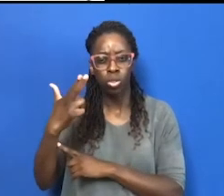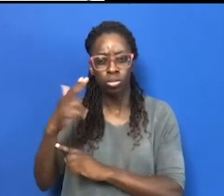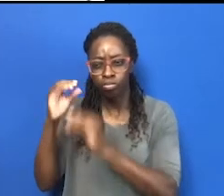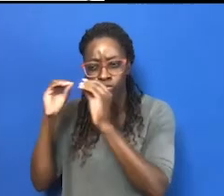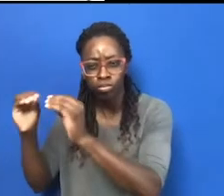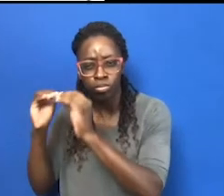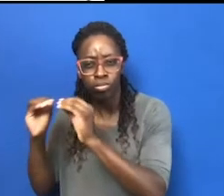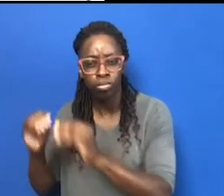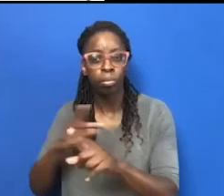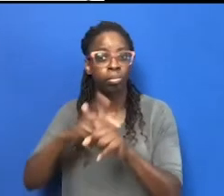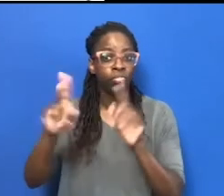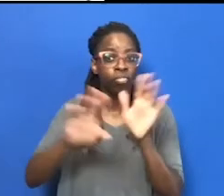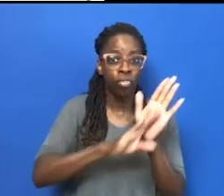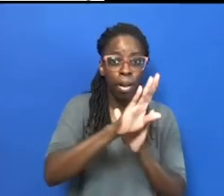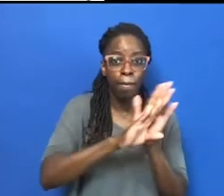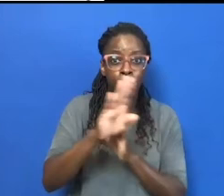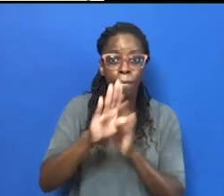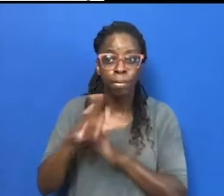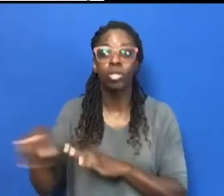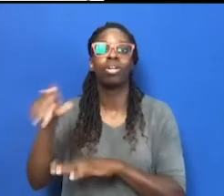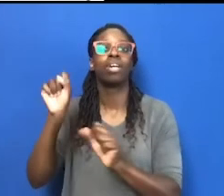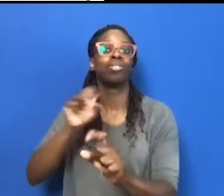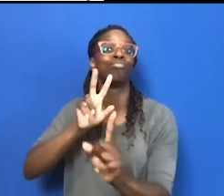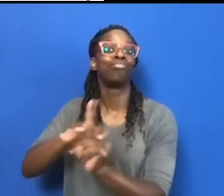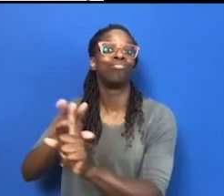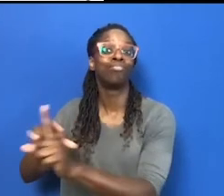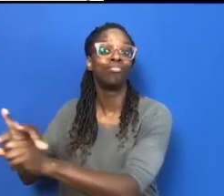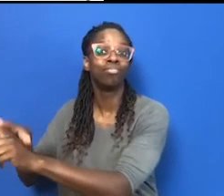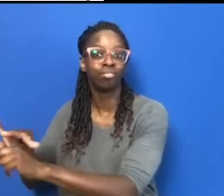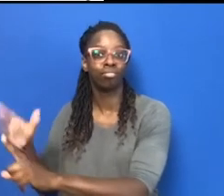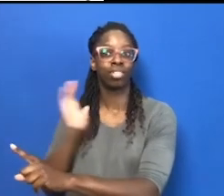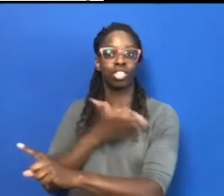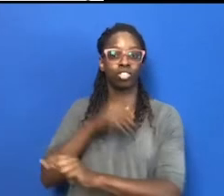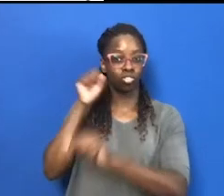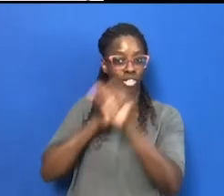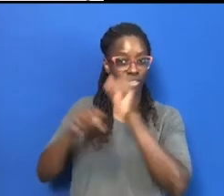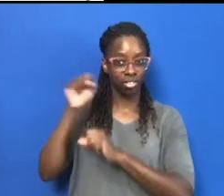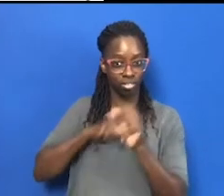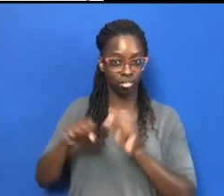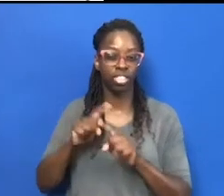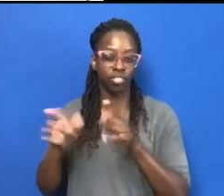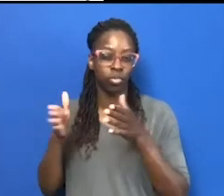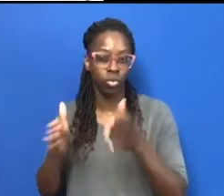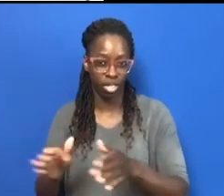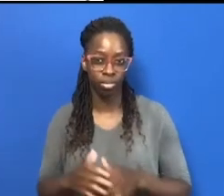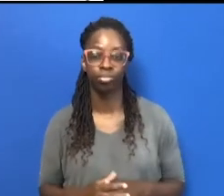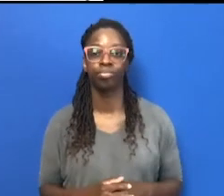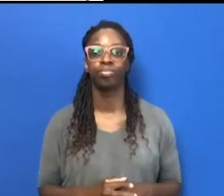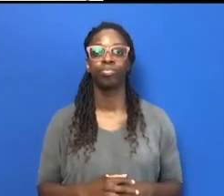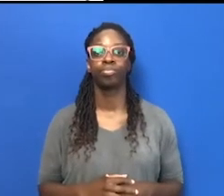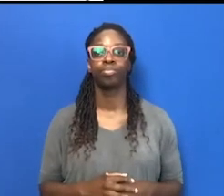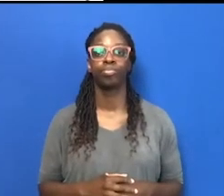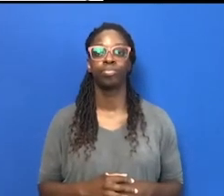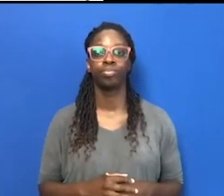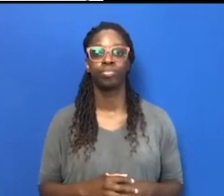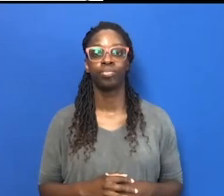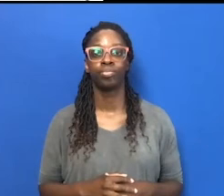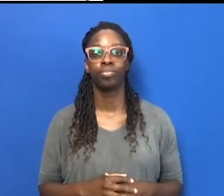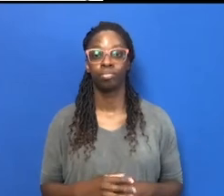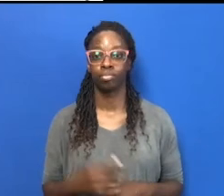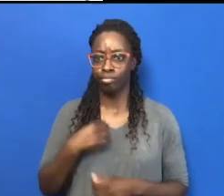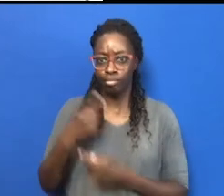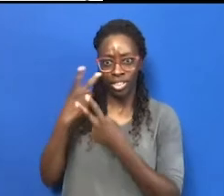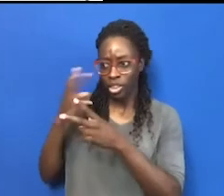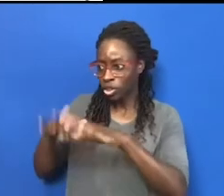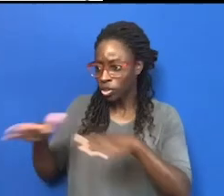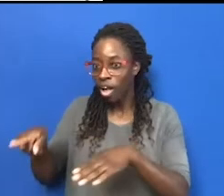the investigations and teaching strategies. Third, observing children's learning and development while engaging in